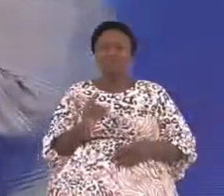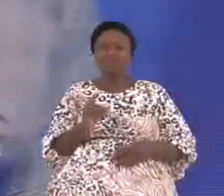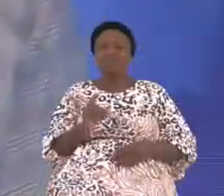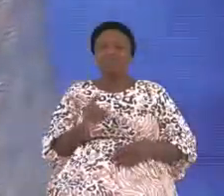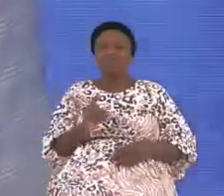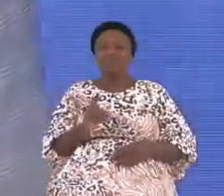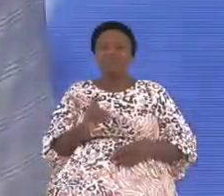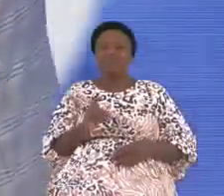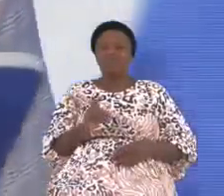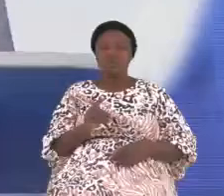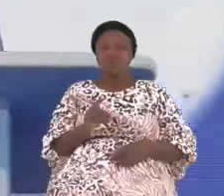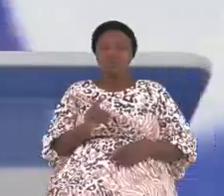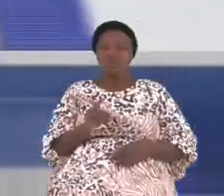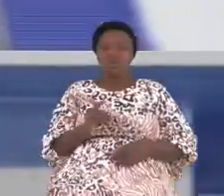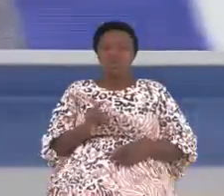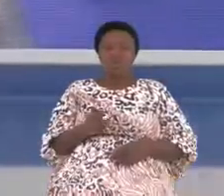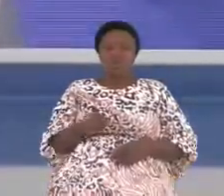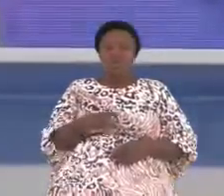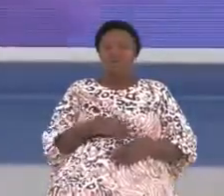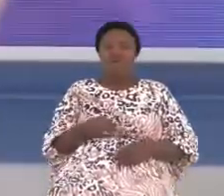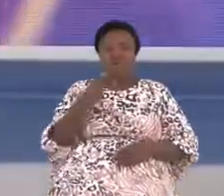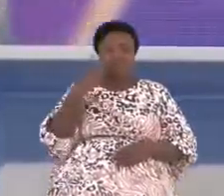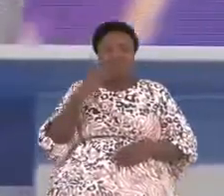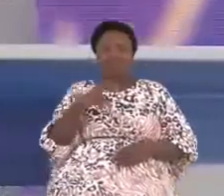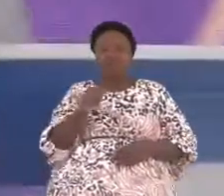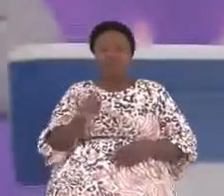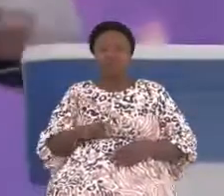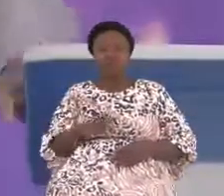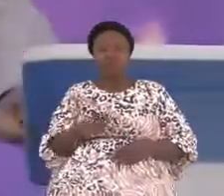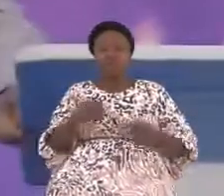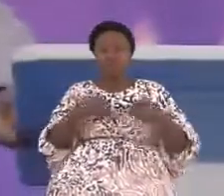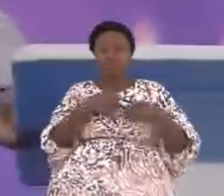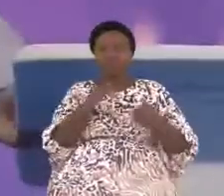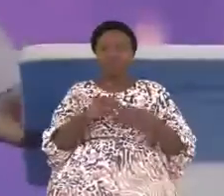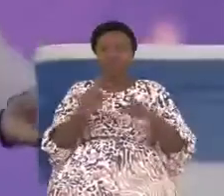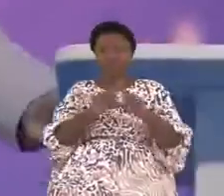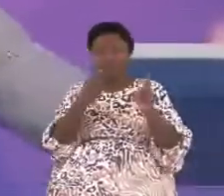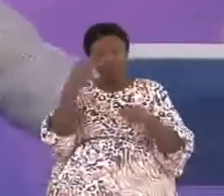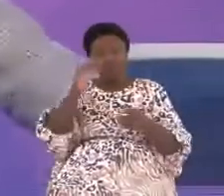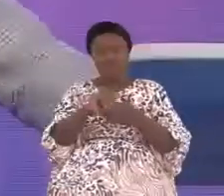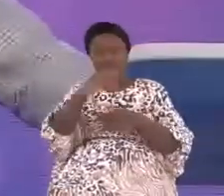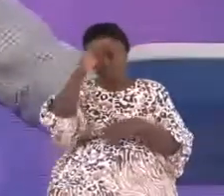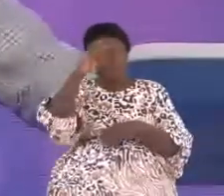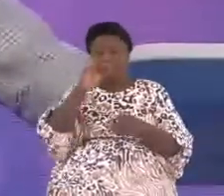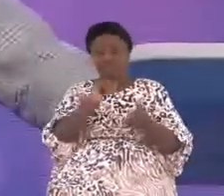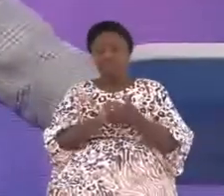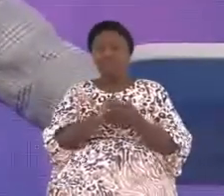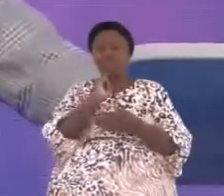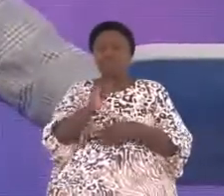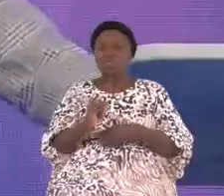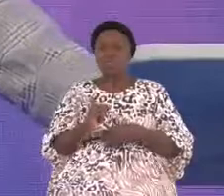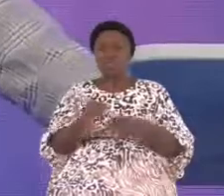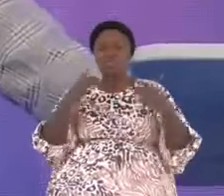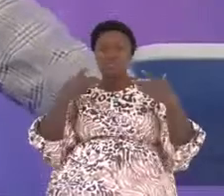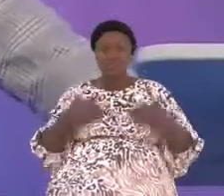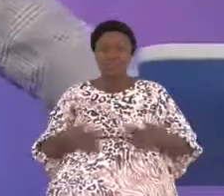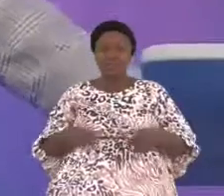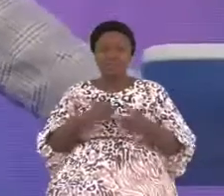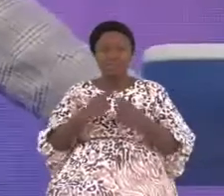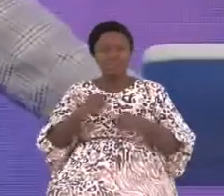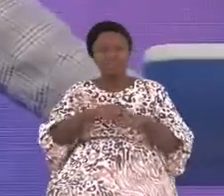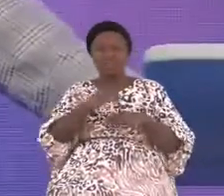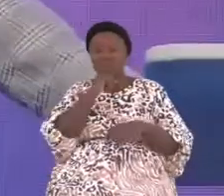Unique will that man be. Different will that man be who gets discouraged. And he doesn't say